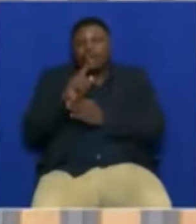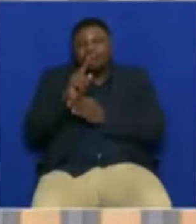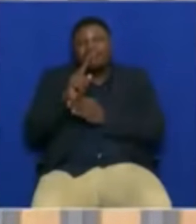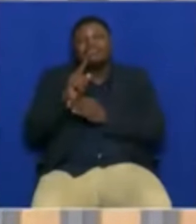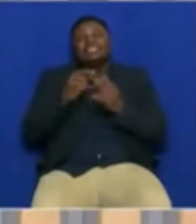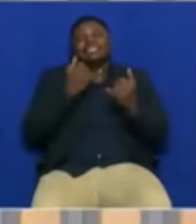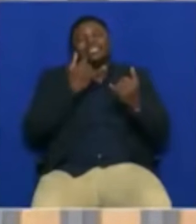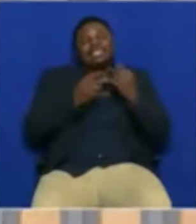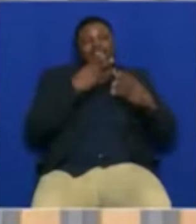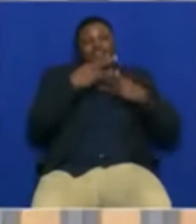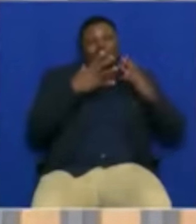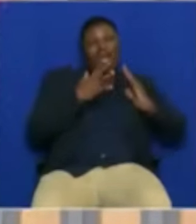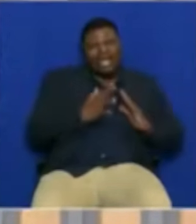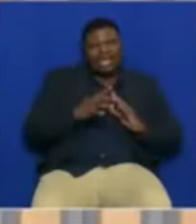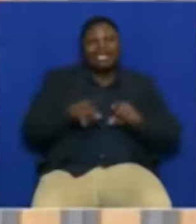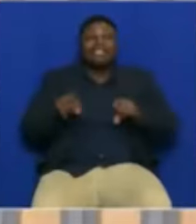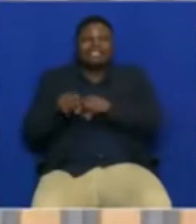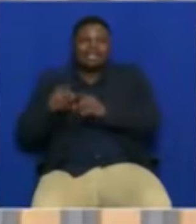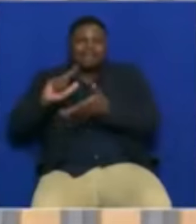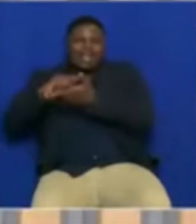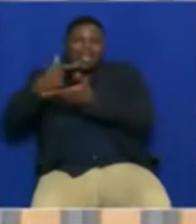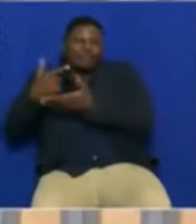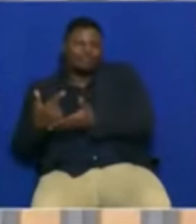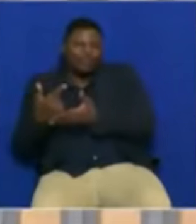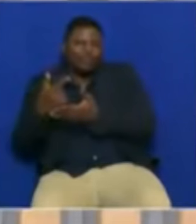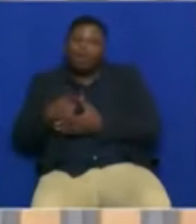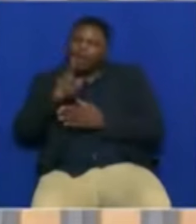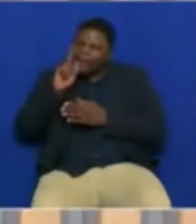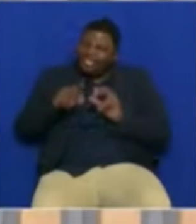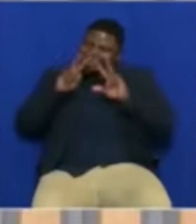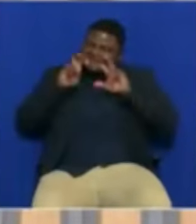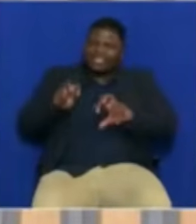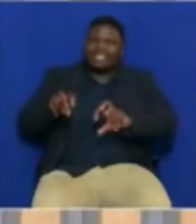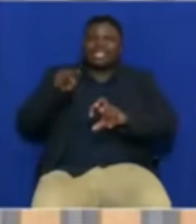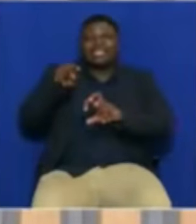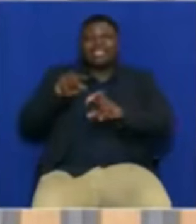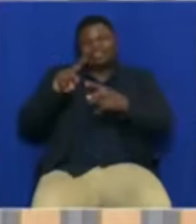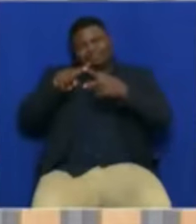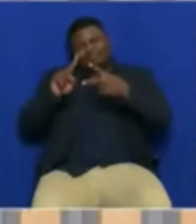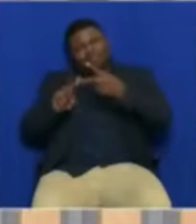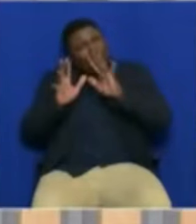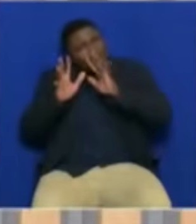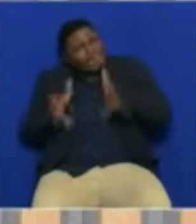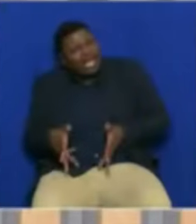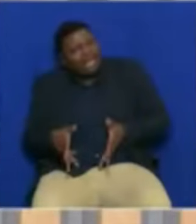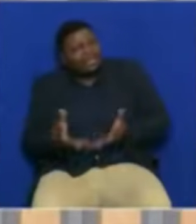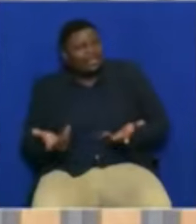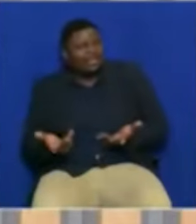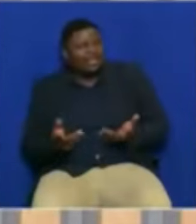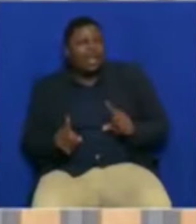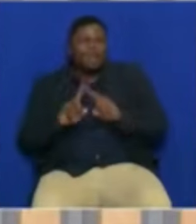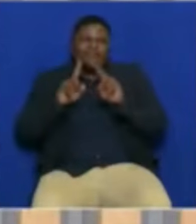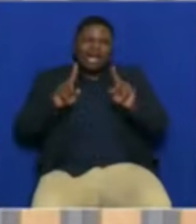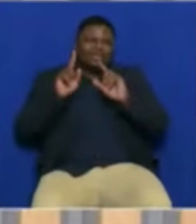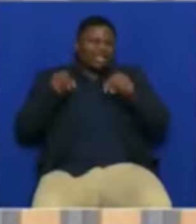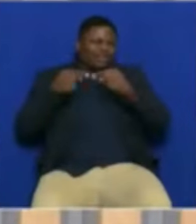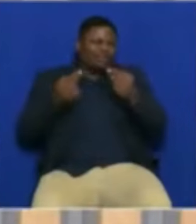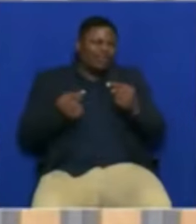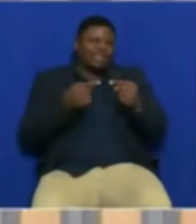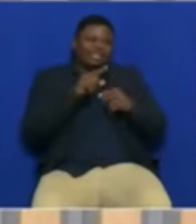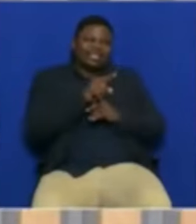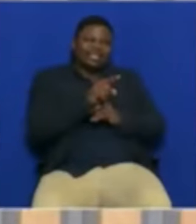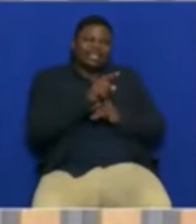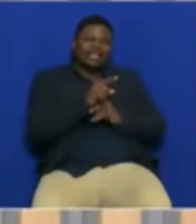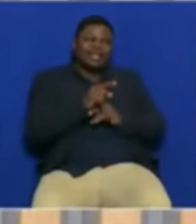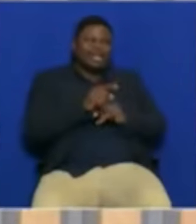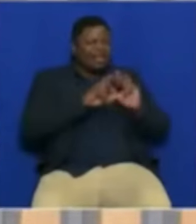Inspectorate says there's nothing there because I'm not given enough information, you can't criticize him for saying that.